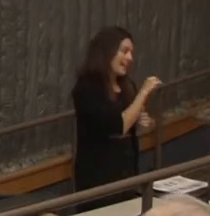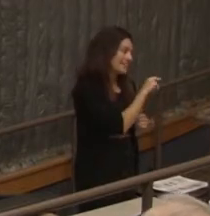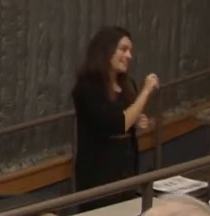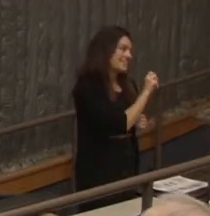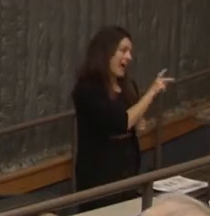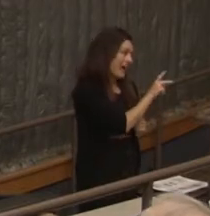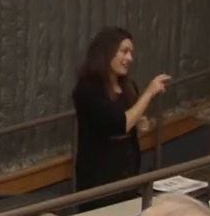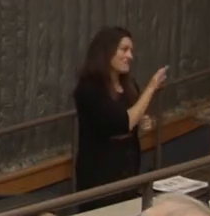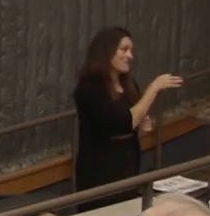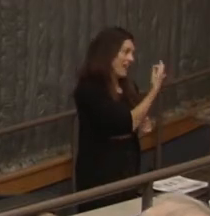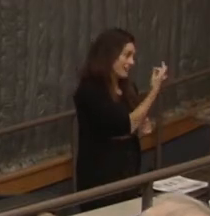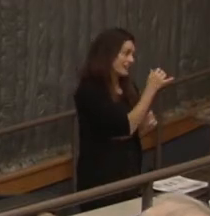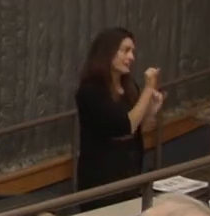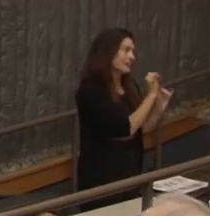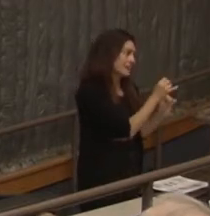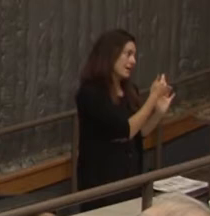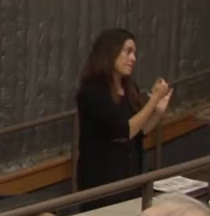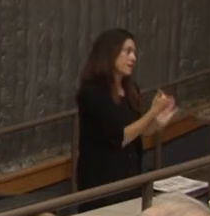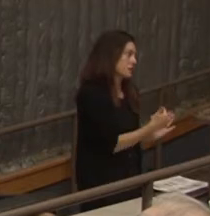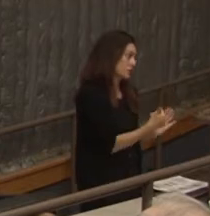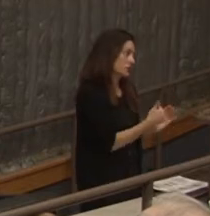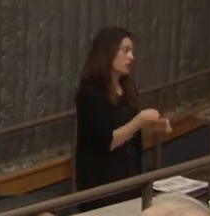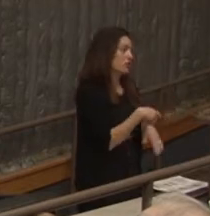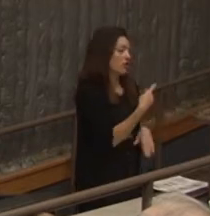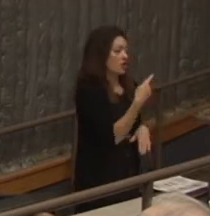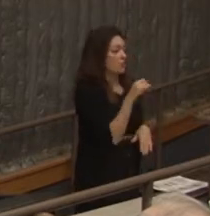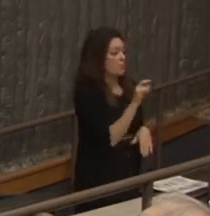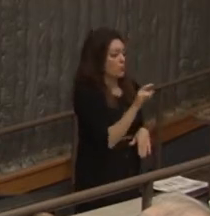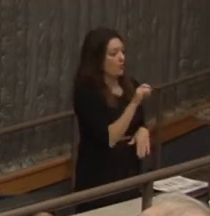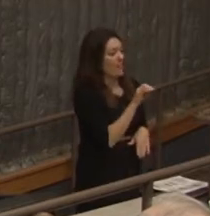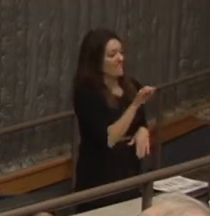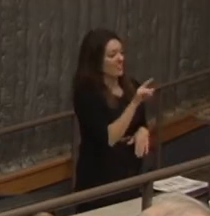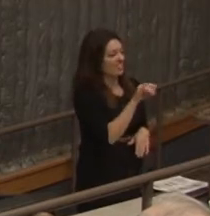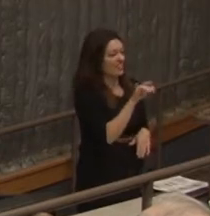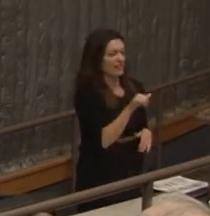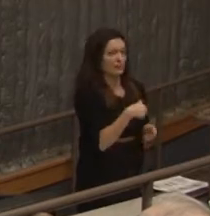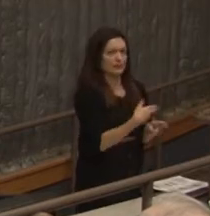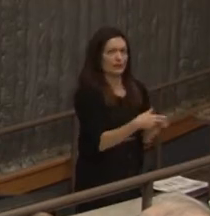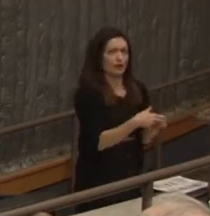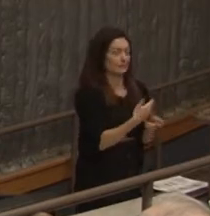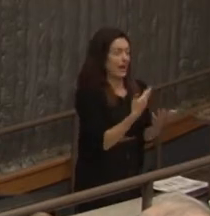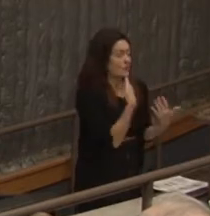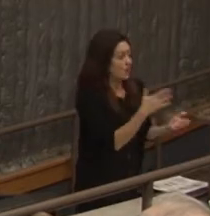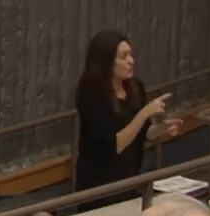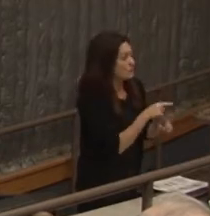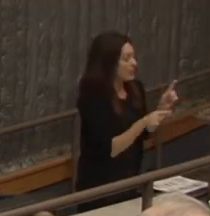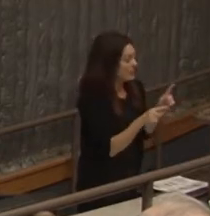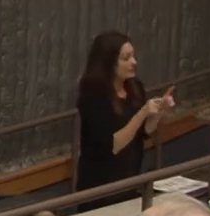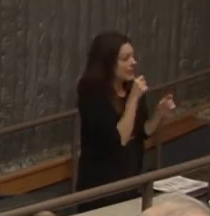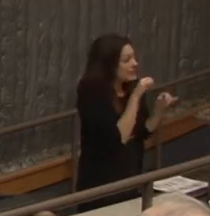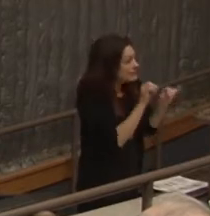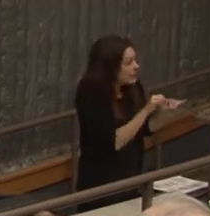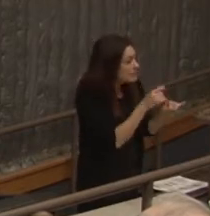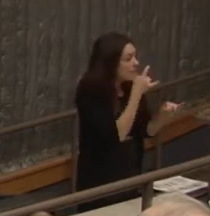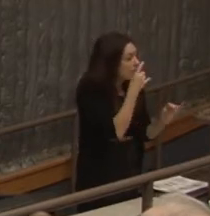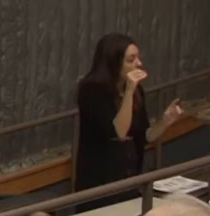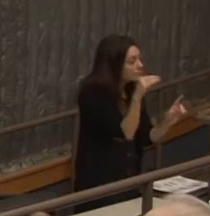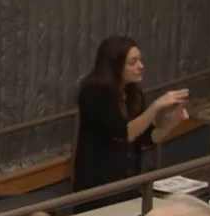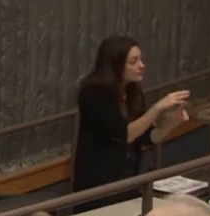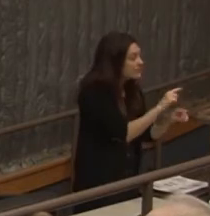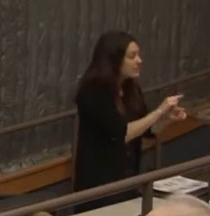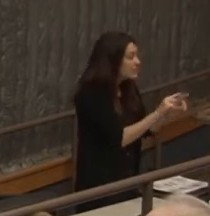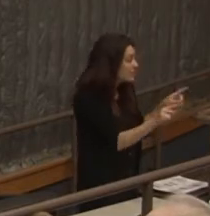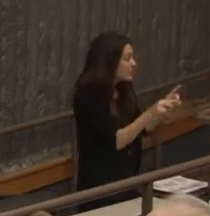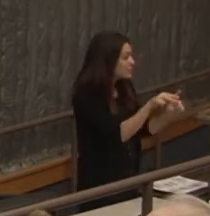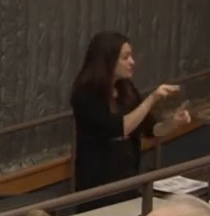pools of lilies. I can't remember what it was actually called. But and they're not the same. The light is different. The